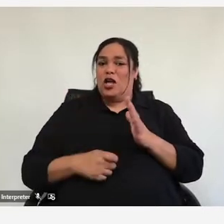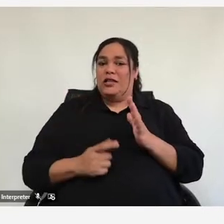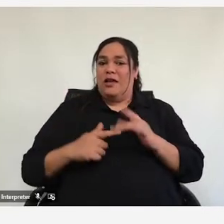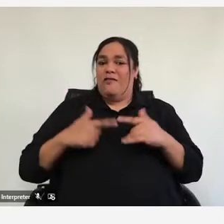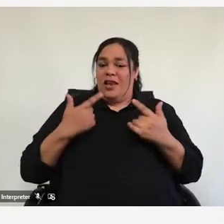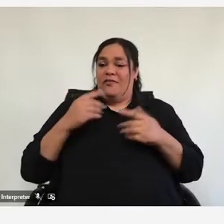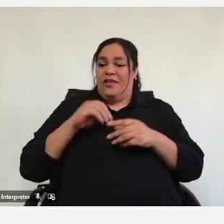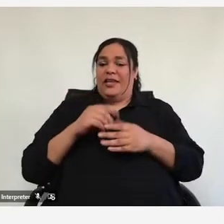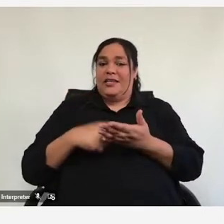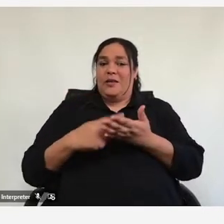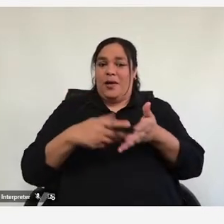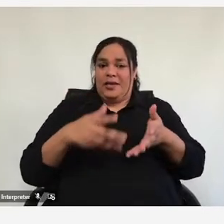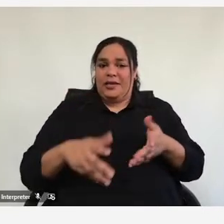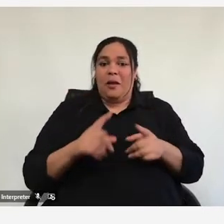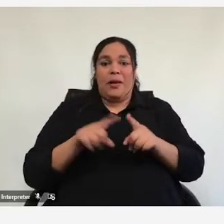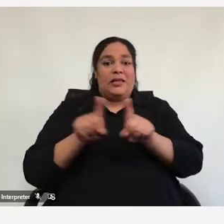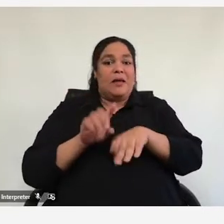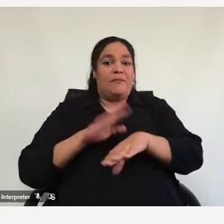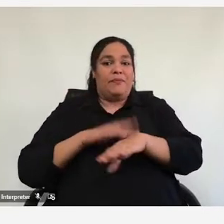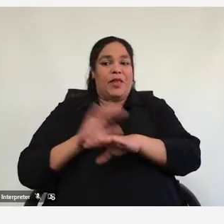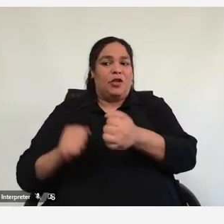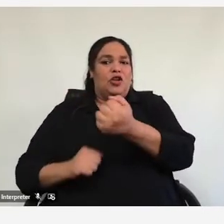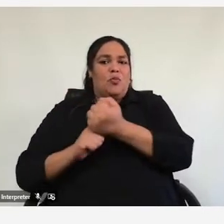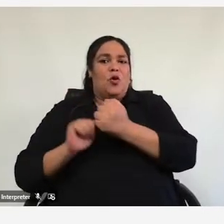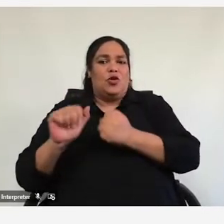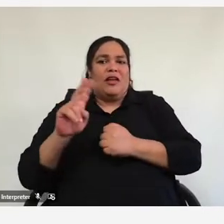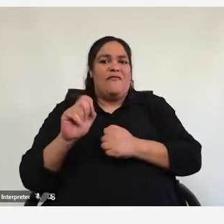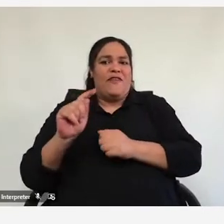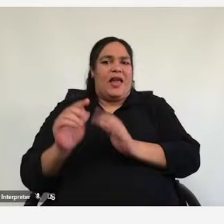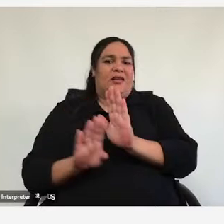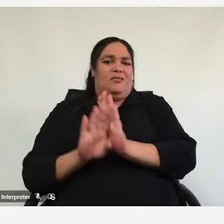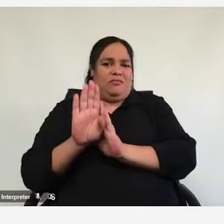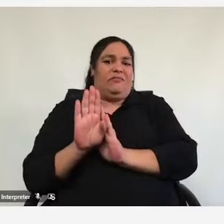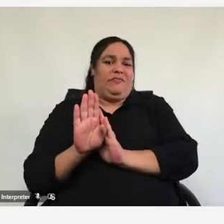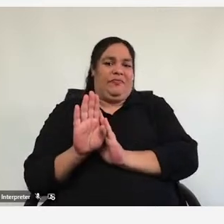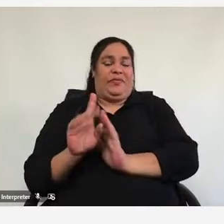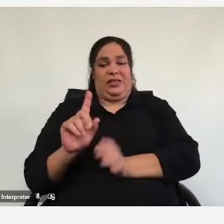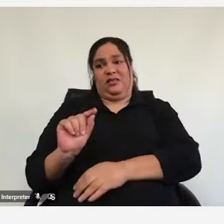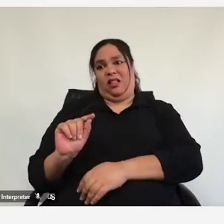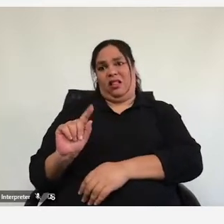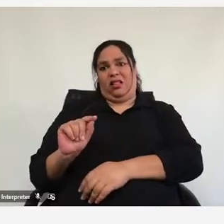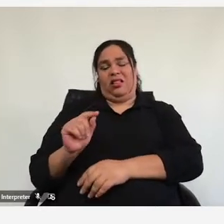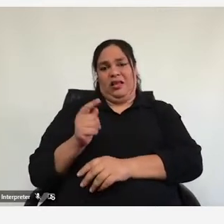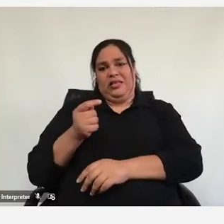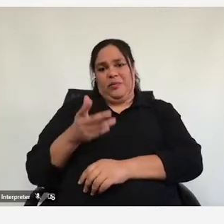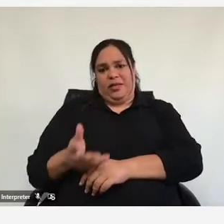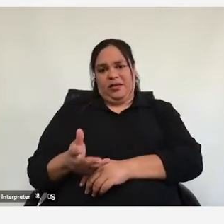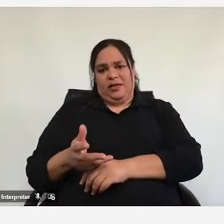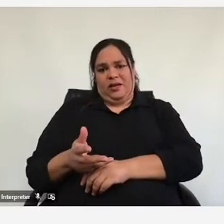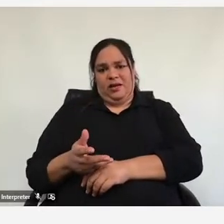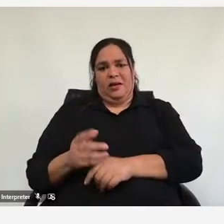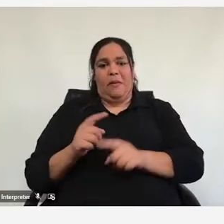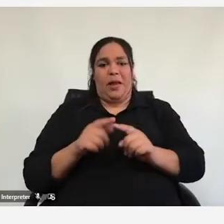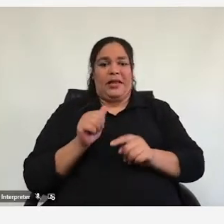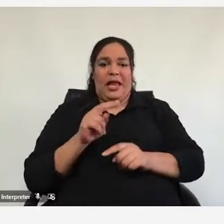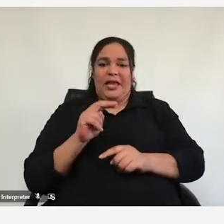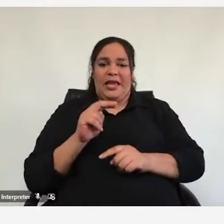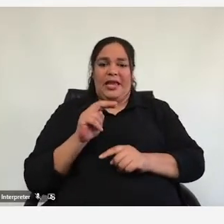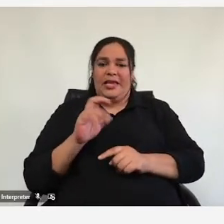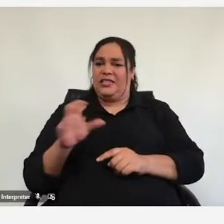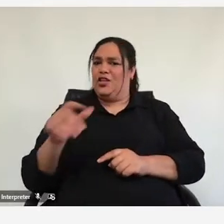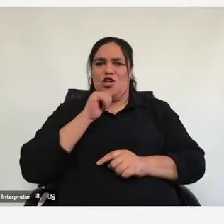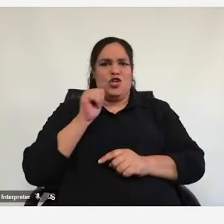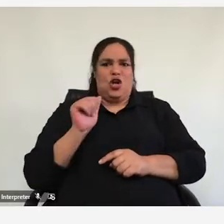this debate while at the same time supporting a VAT increase is quite staggering, Mr. Speaker. Order. The ANC is not the